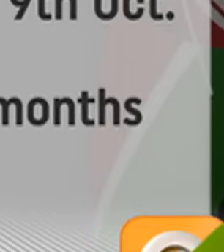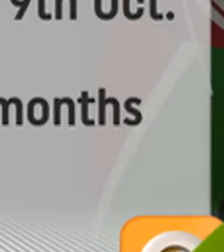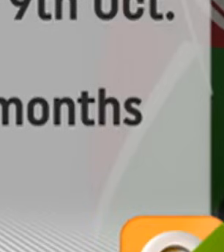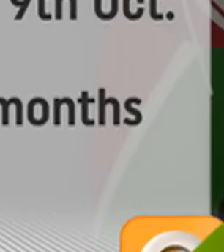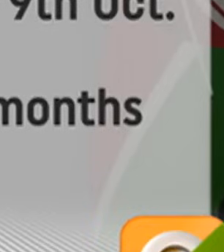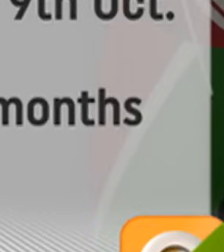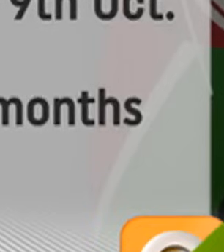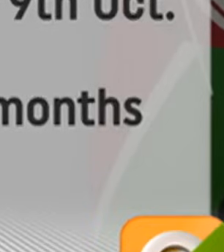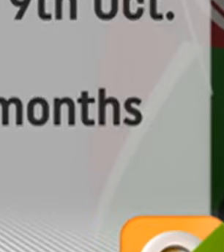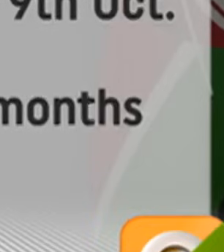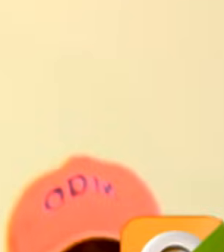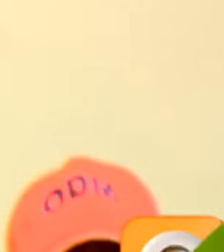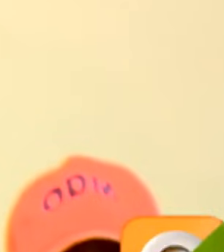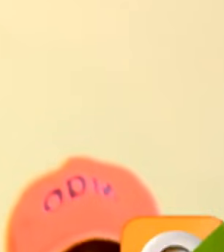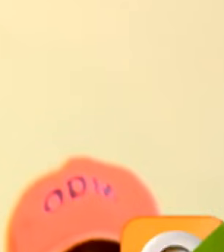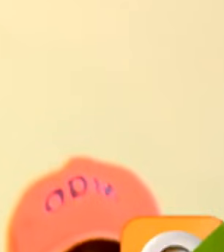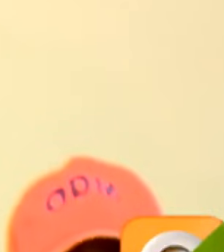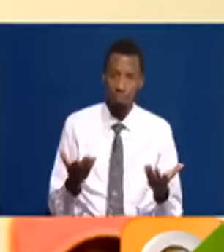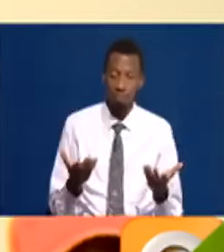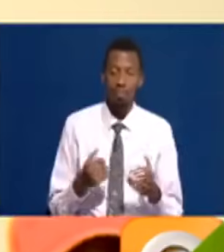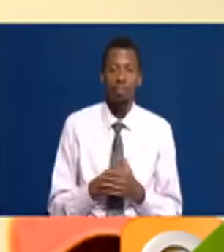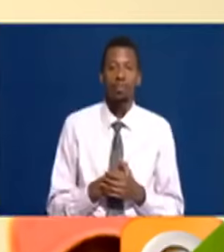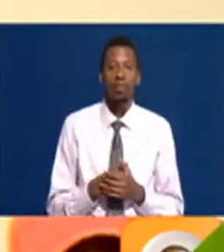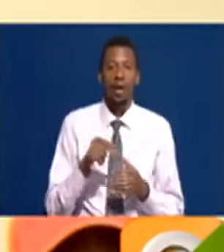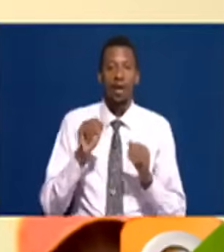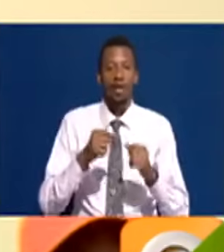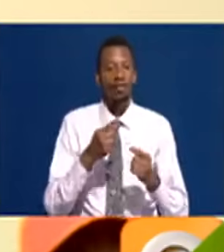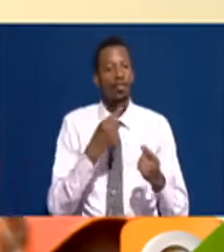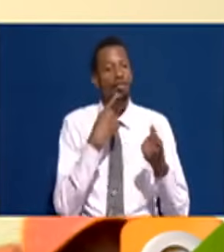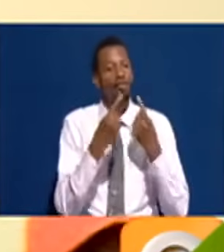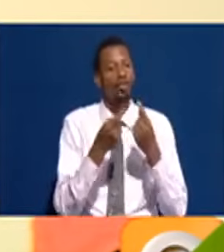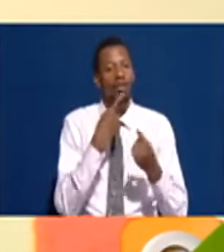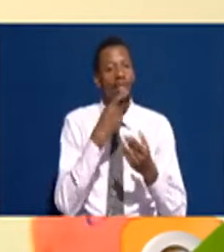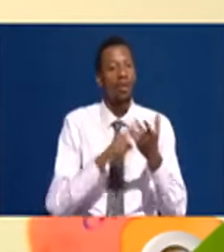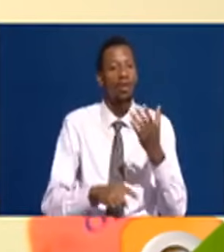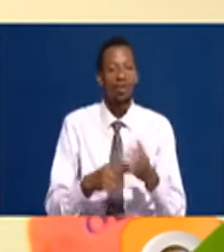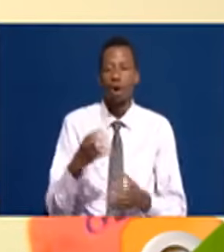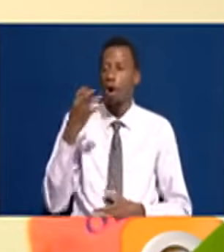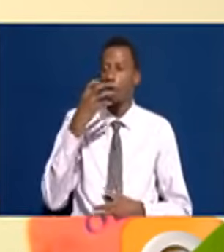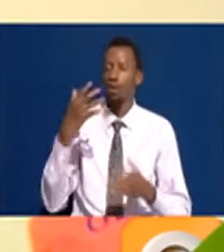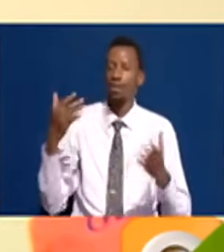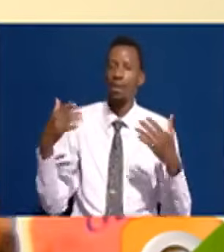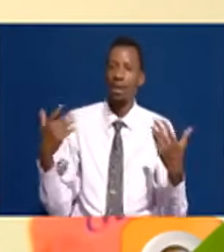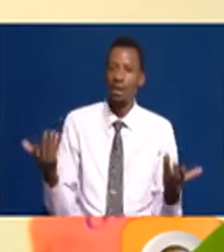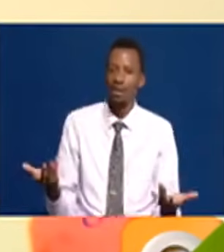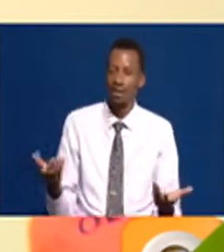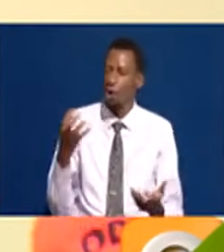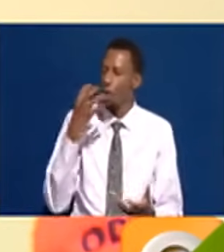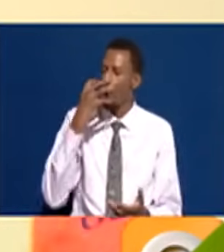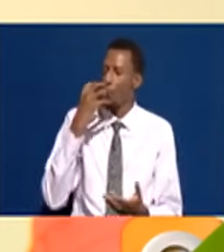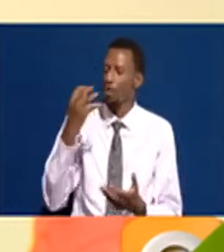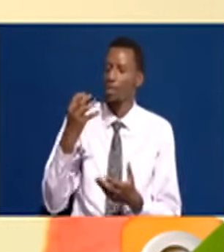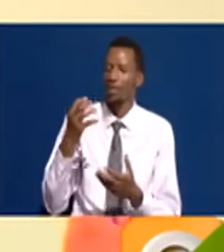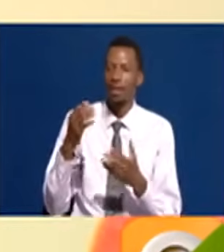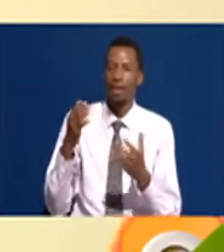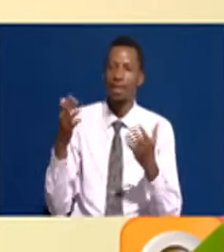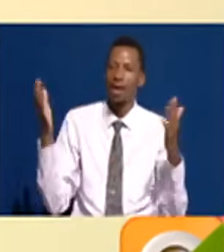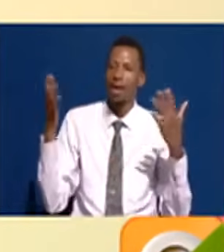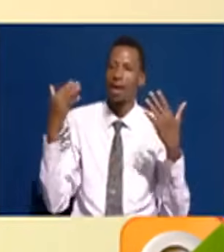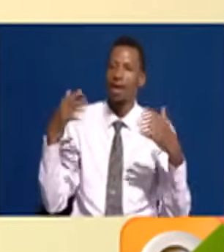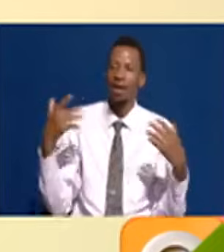a diversionary tactic. The other ones basically just talk and say hot air. I don't know which hot air, where that